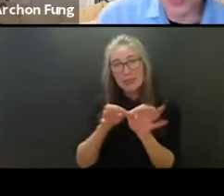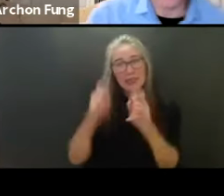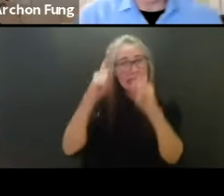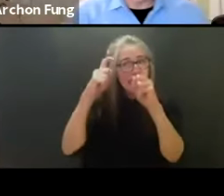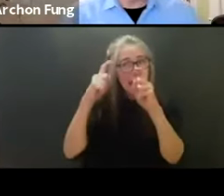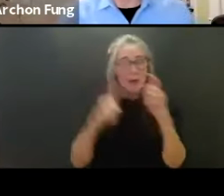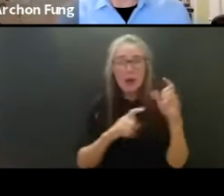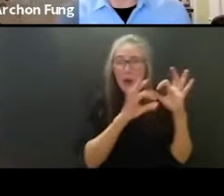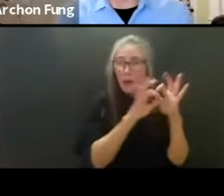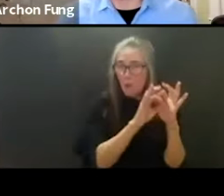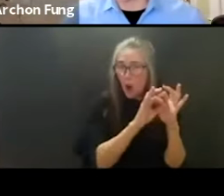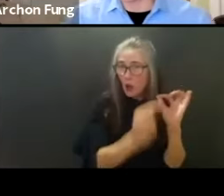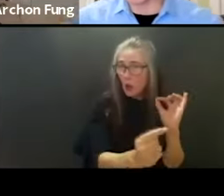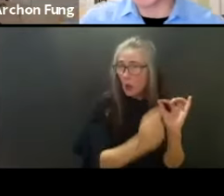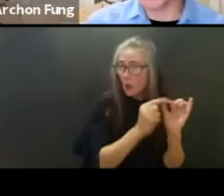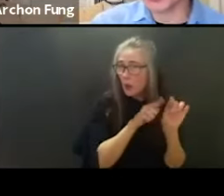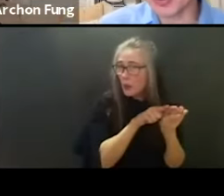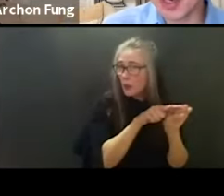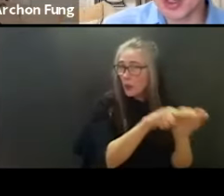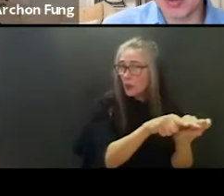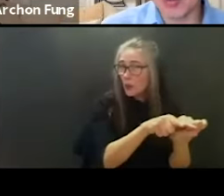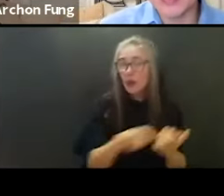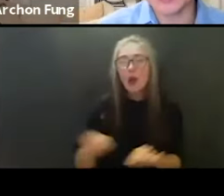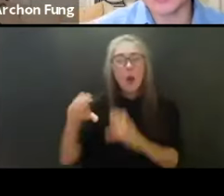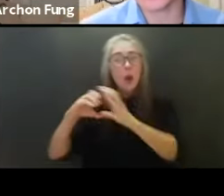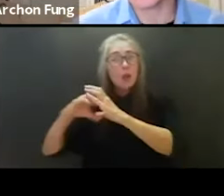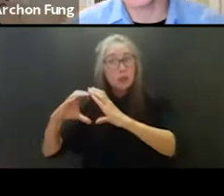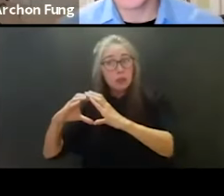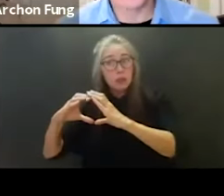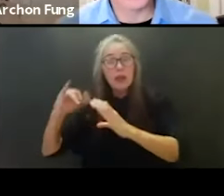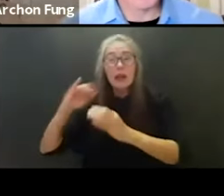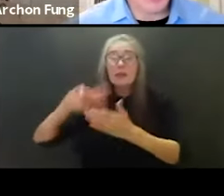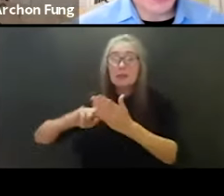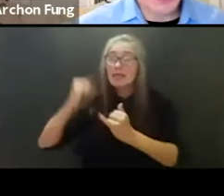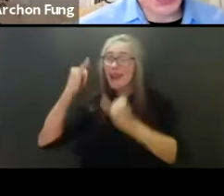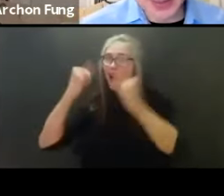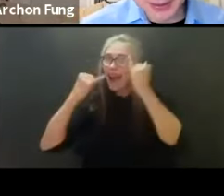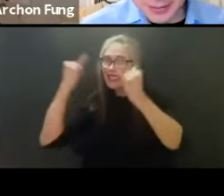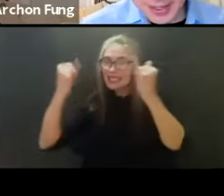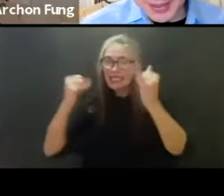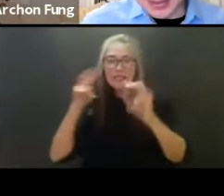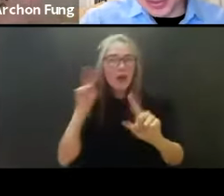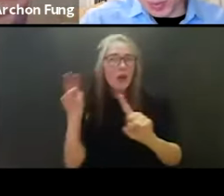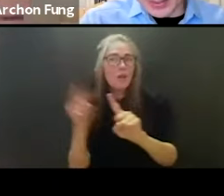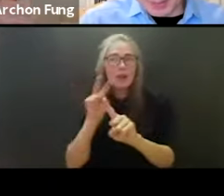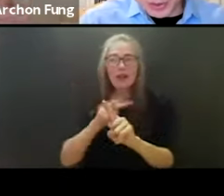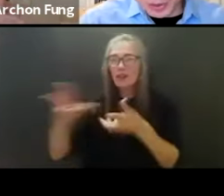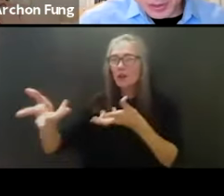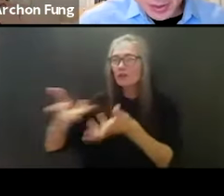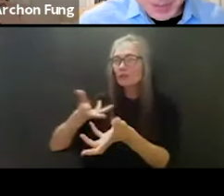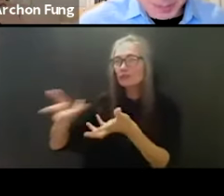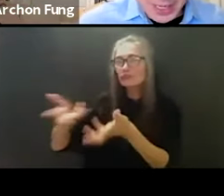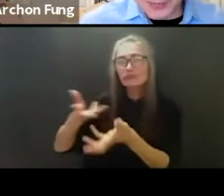So why is the wide aperture a crisis? So you might think, well, okay, things are wide